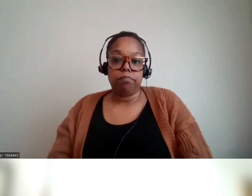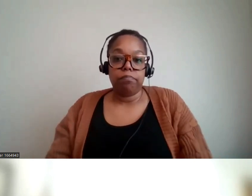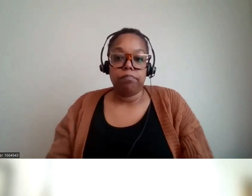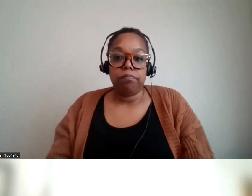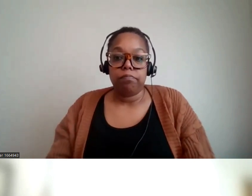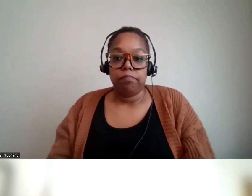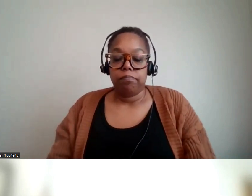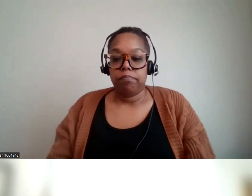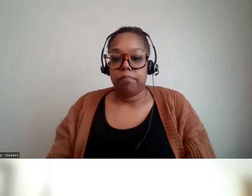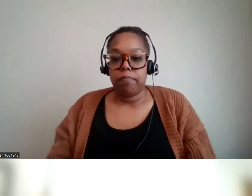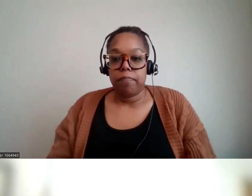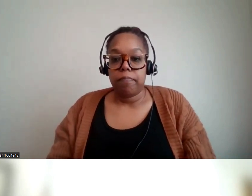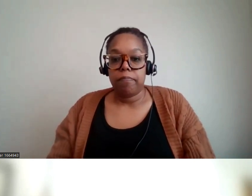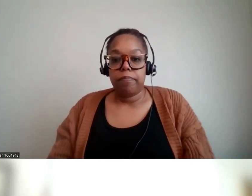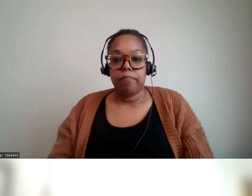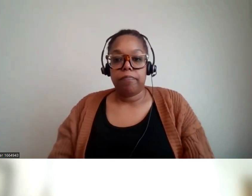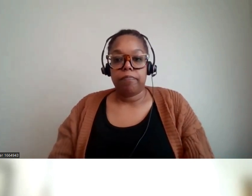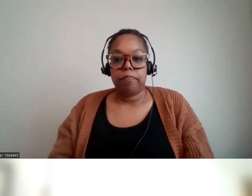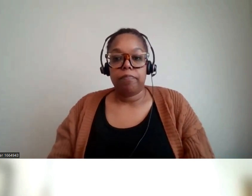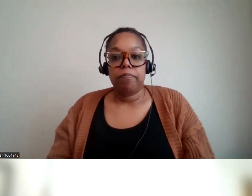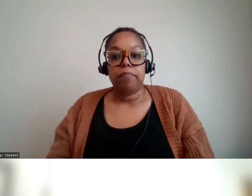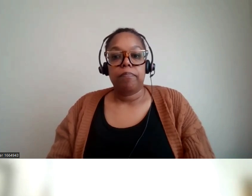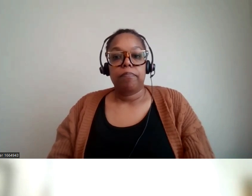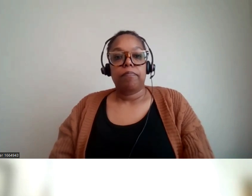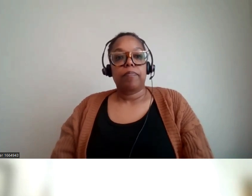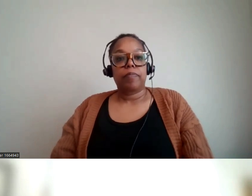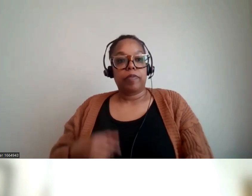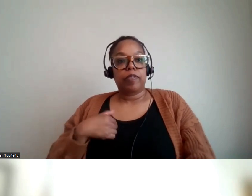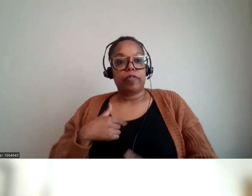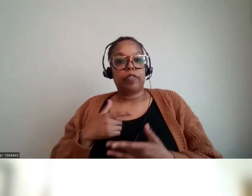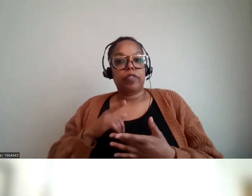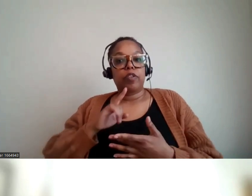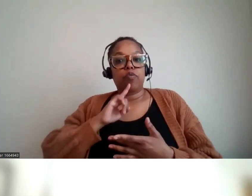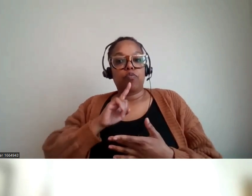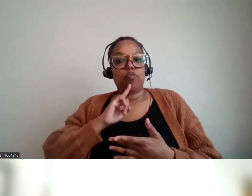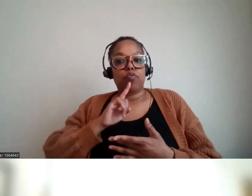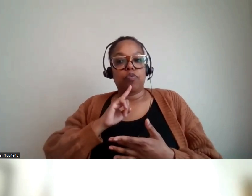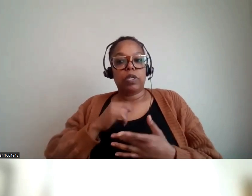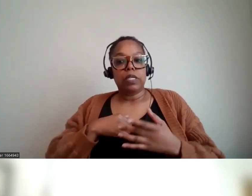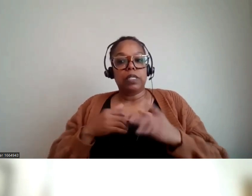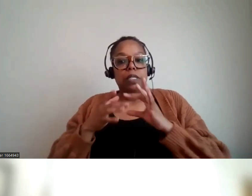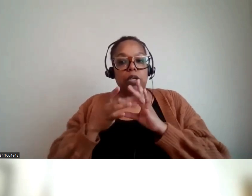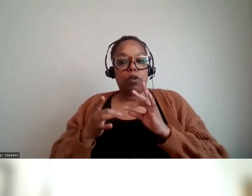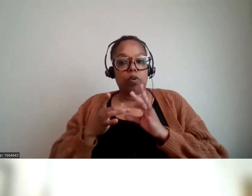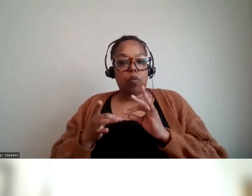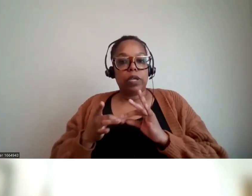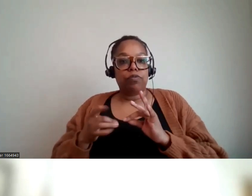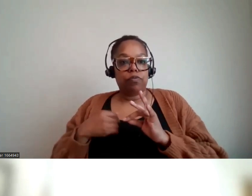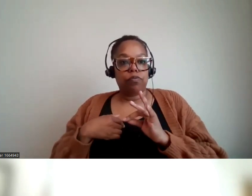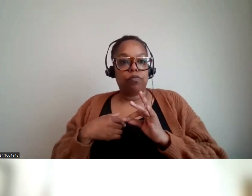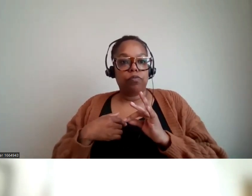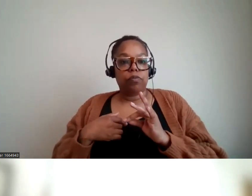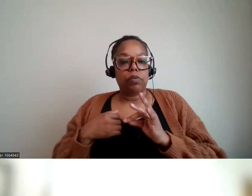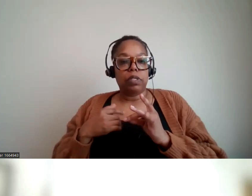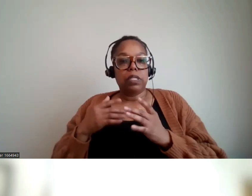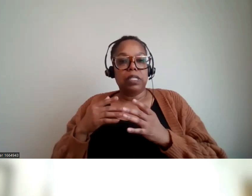Thank you. And then there's definitely some themes developing in the Q&A, and in the interest of time, I might blend a couple questions together along some of these themes